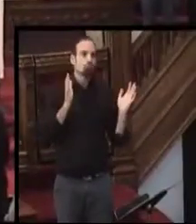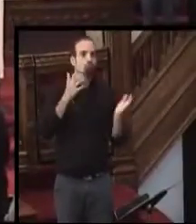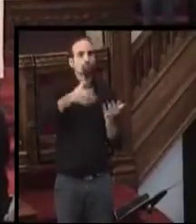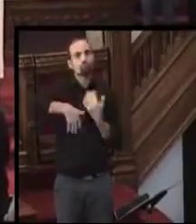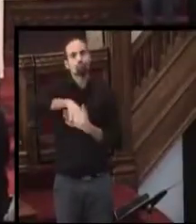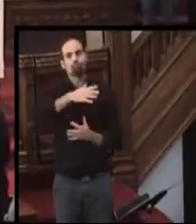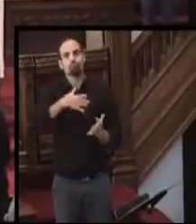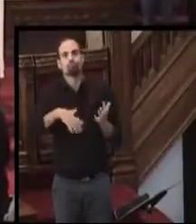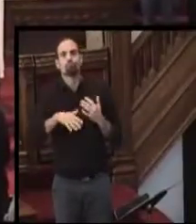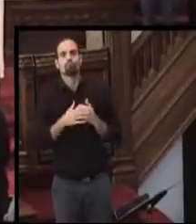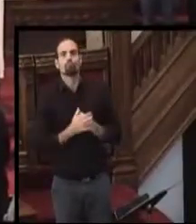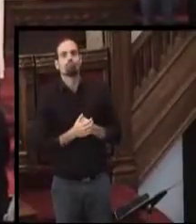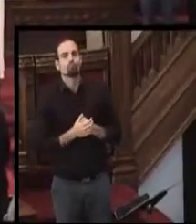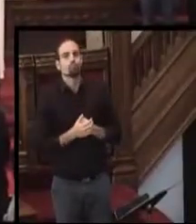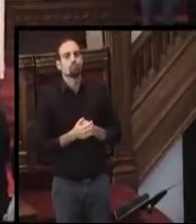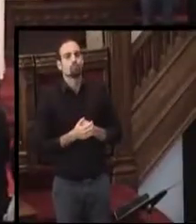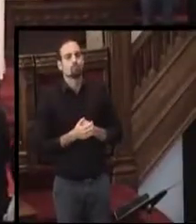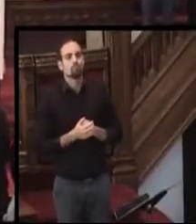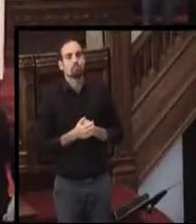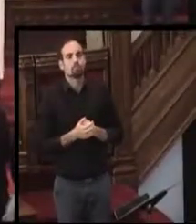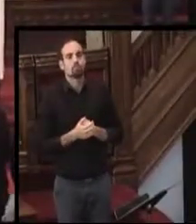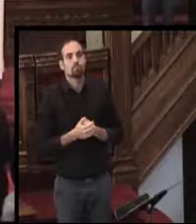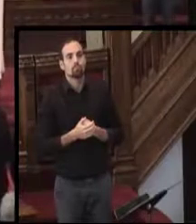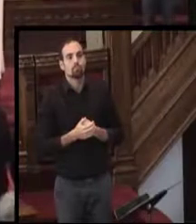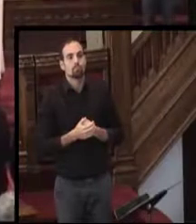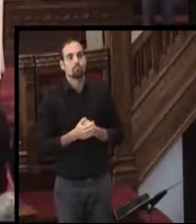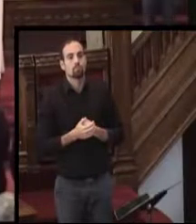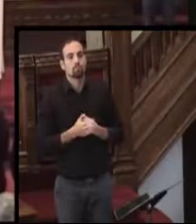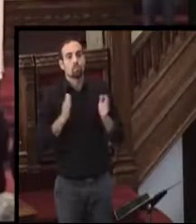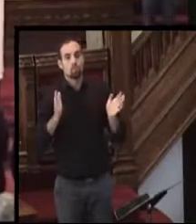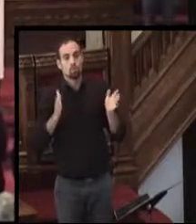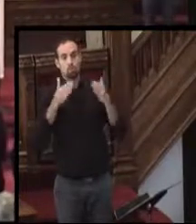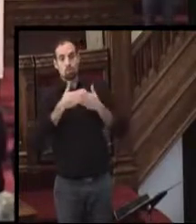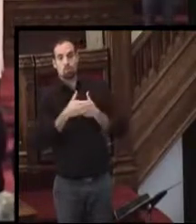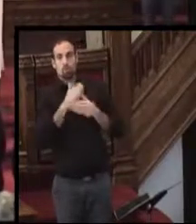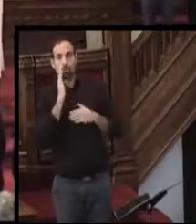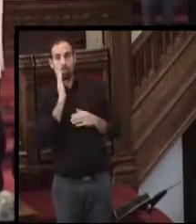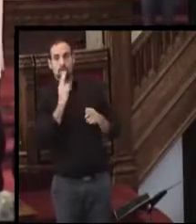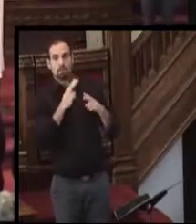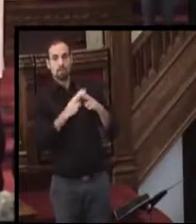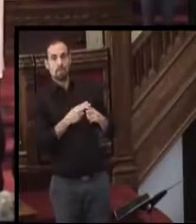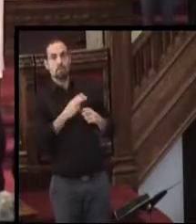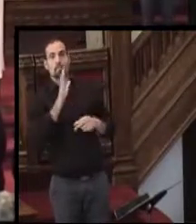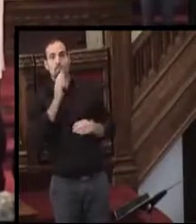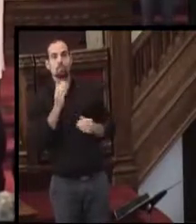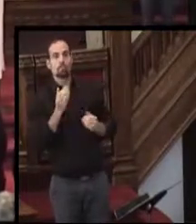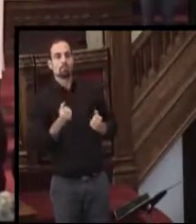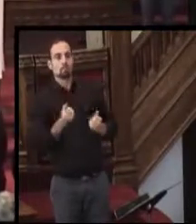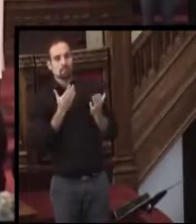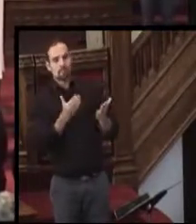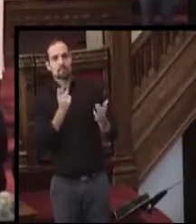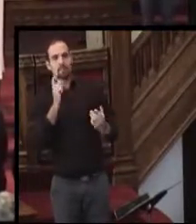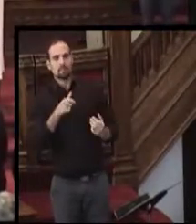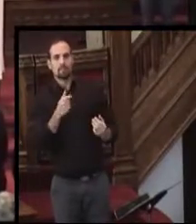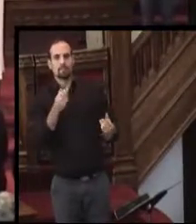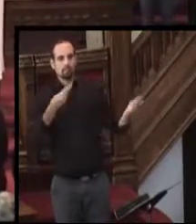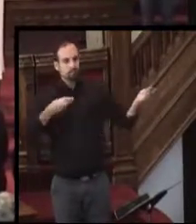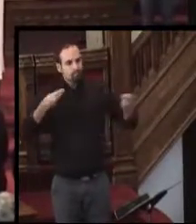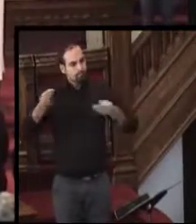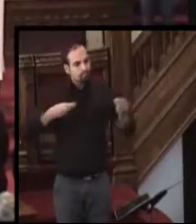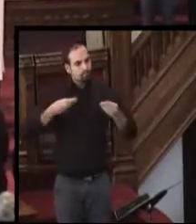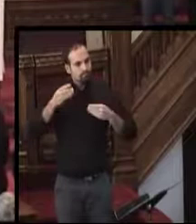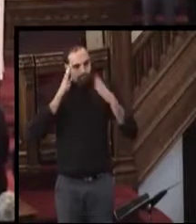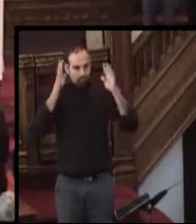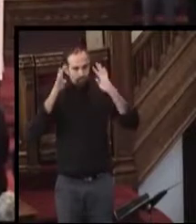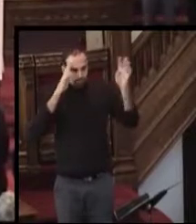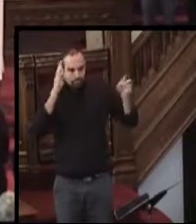during that time. The room we're going to name, we need your suggestions, and you can do so until Thursday. You can see Sunday News or E-News to tell you how to do that,